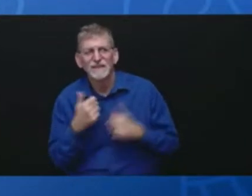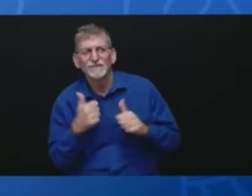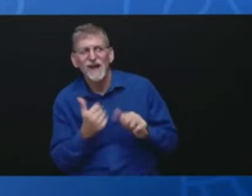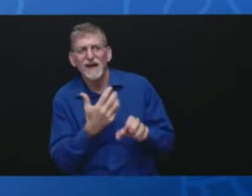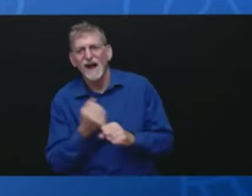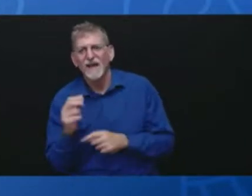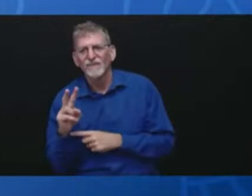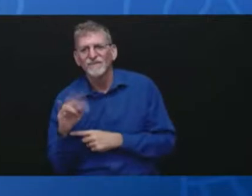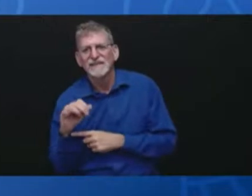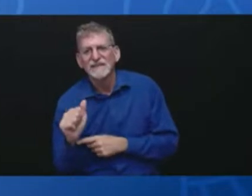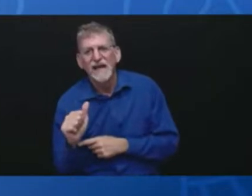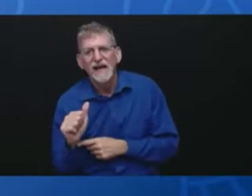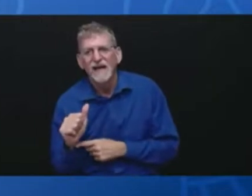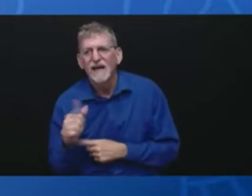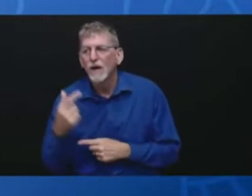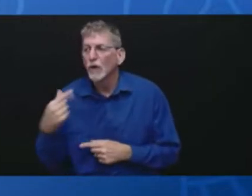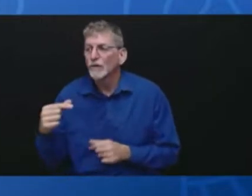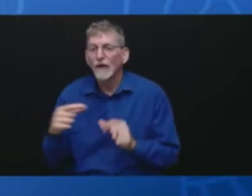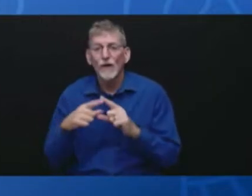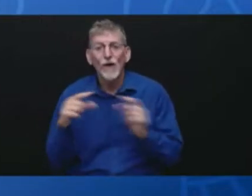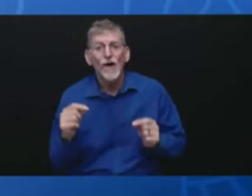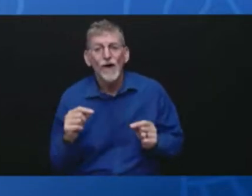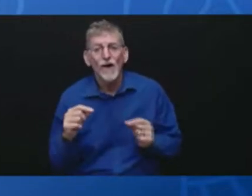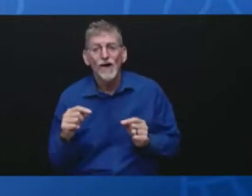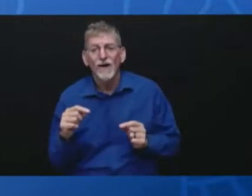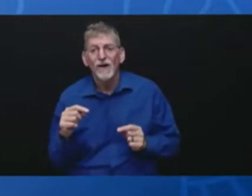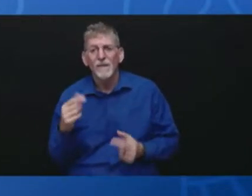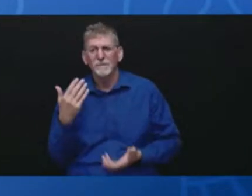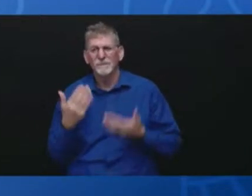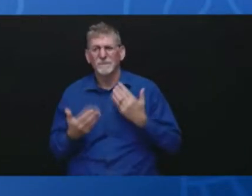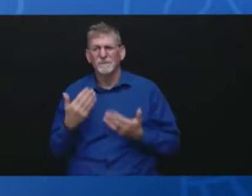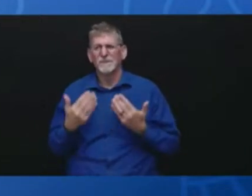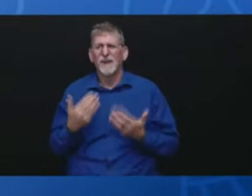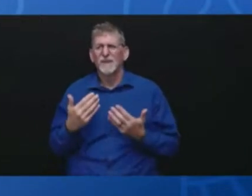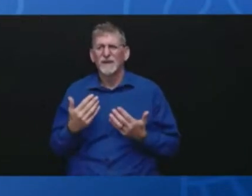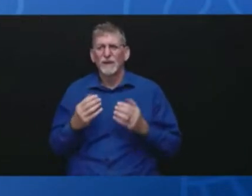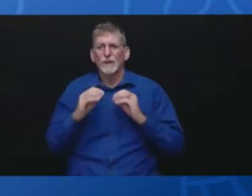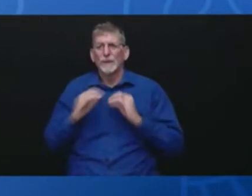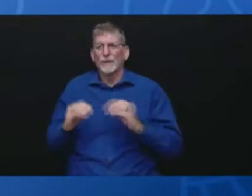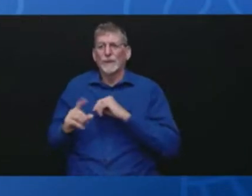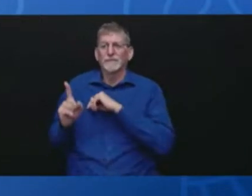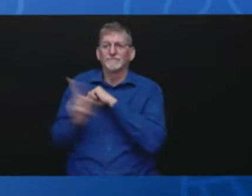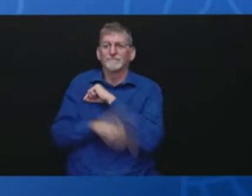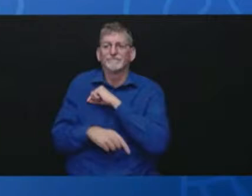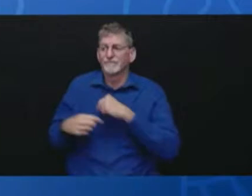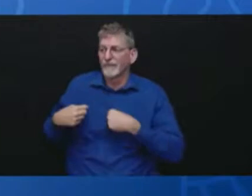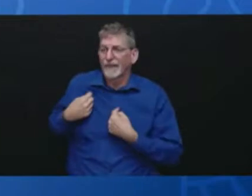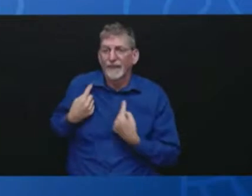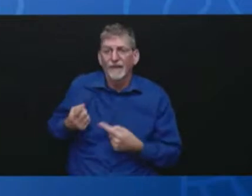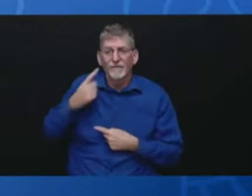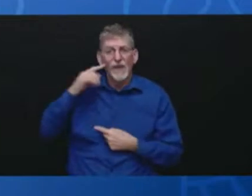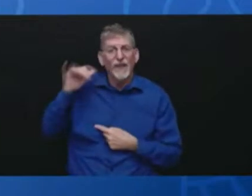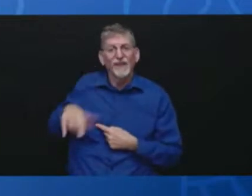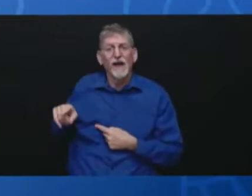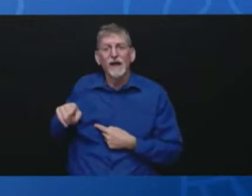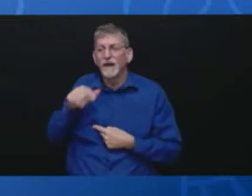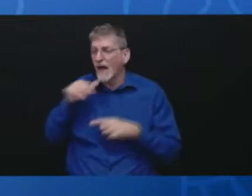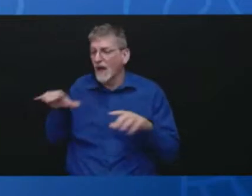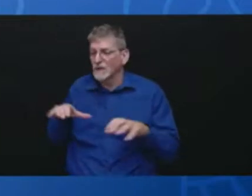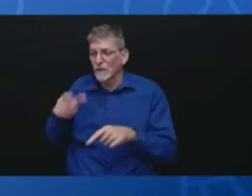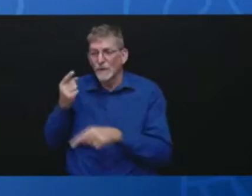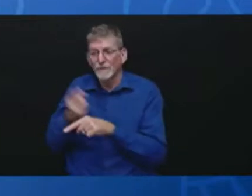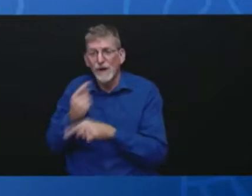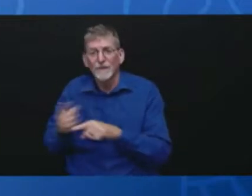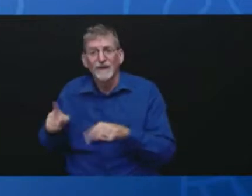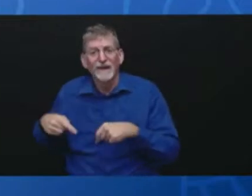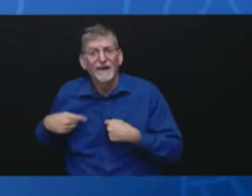card, maybe there haven't been repercussions, or we haven't done things properly in the past. A lot of things have changed with